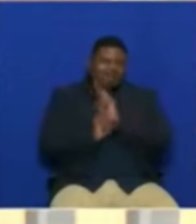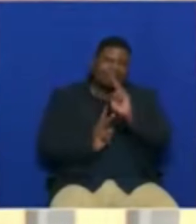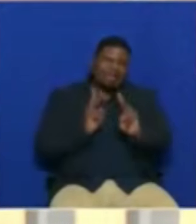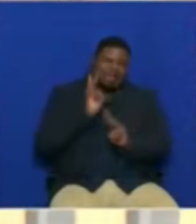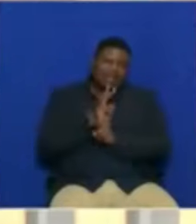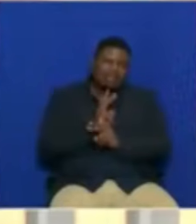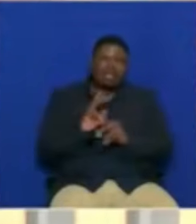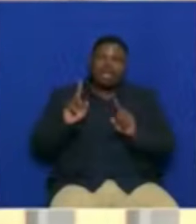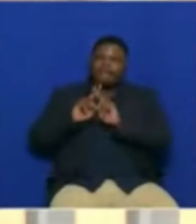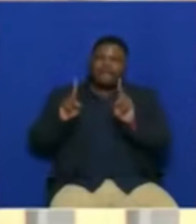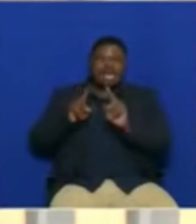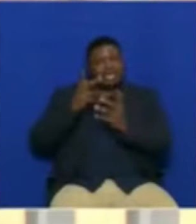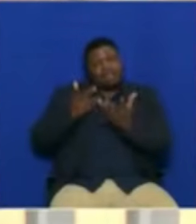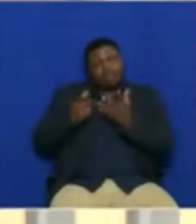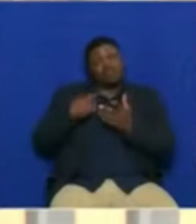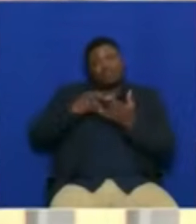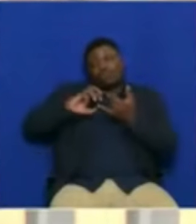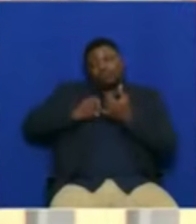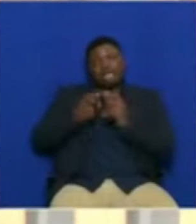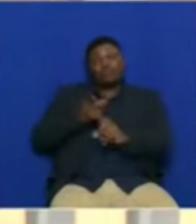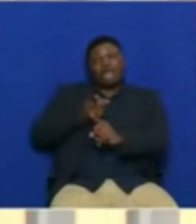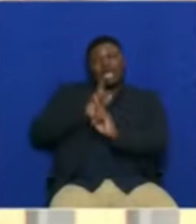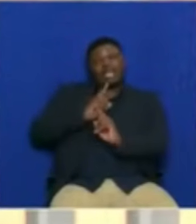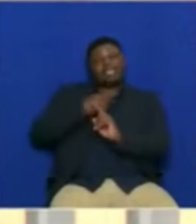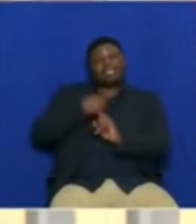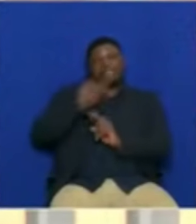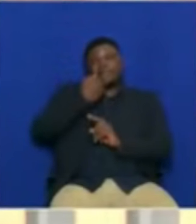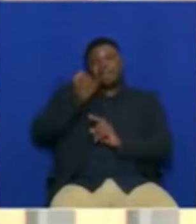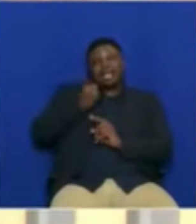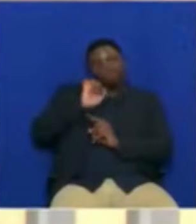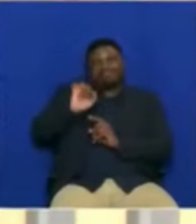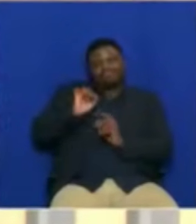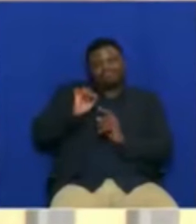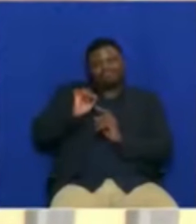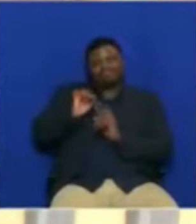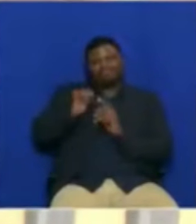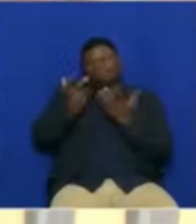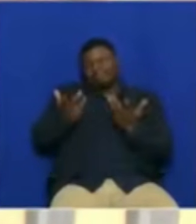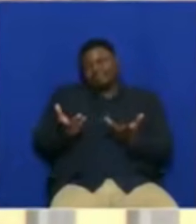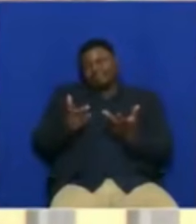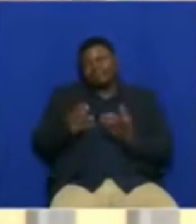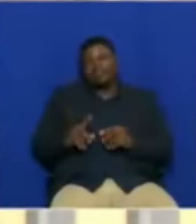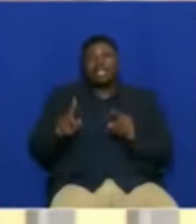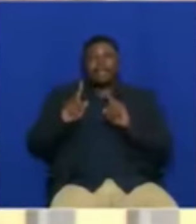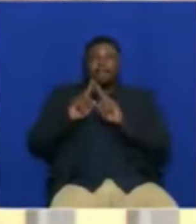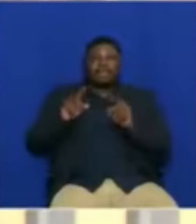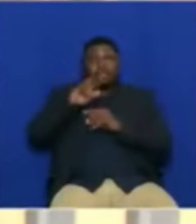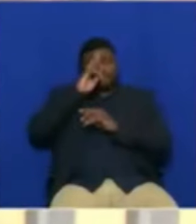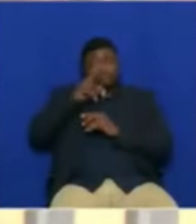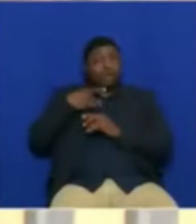and I'll tell you what it is that I'm looking at when I ask this question. Yes.